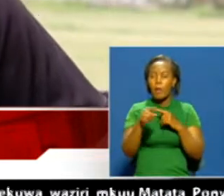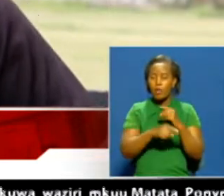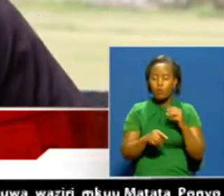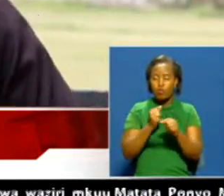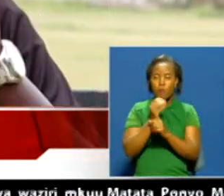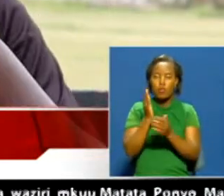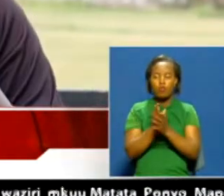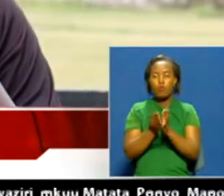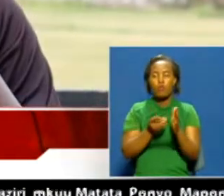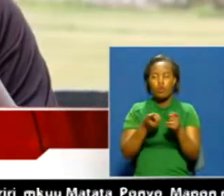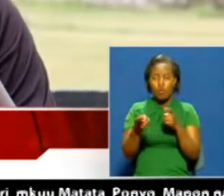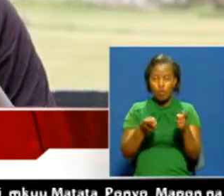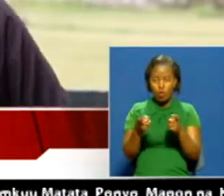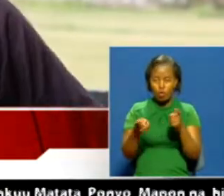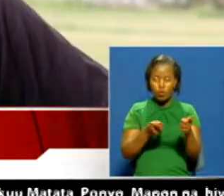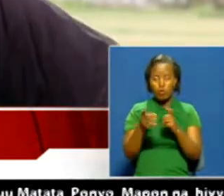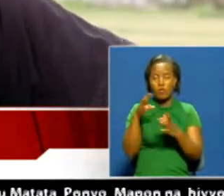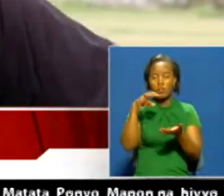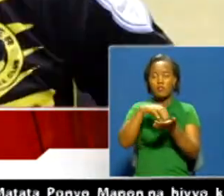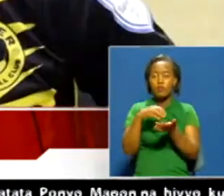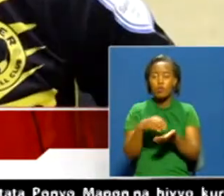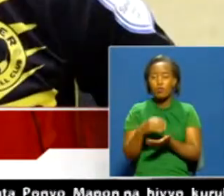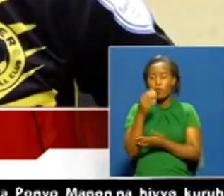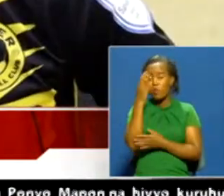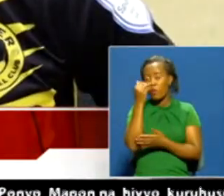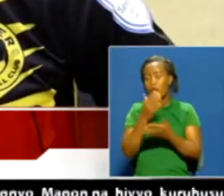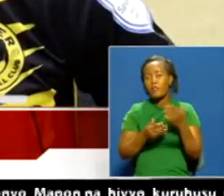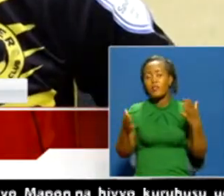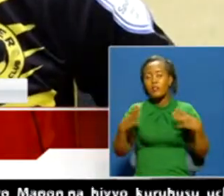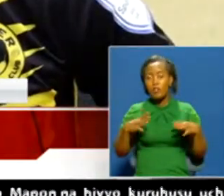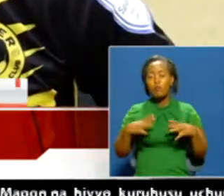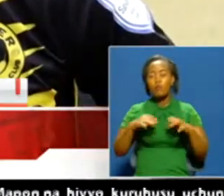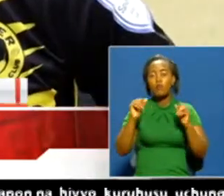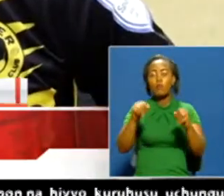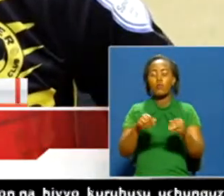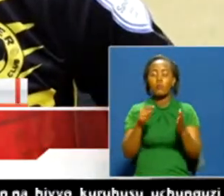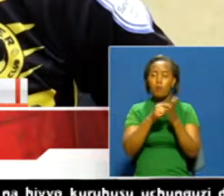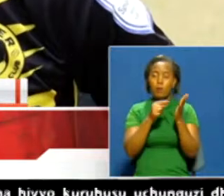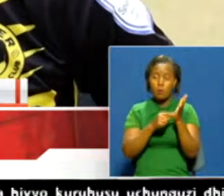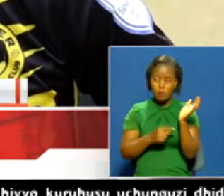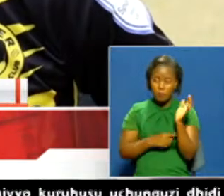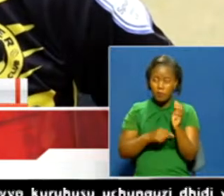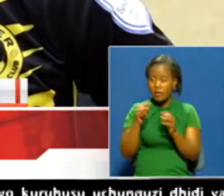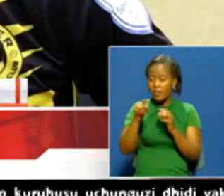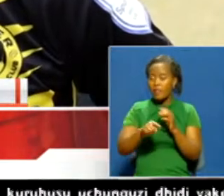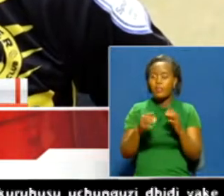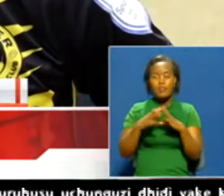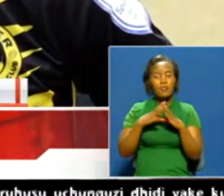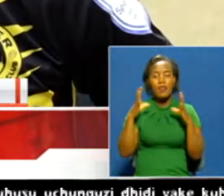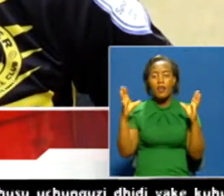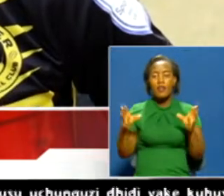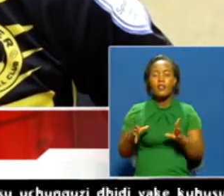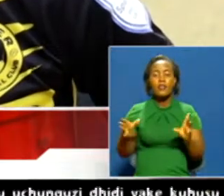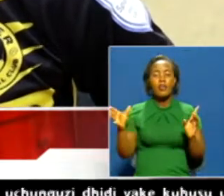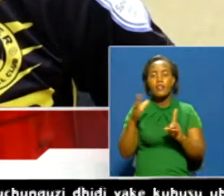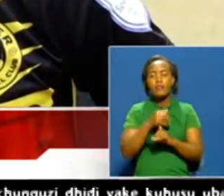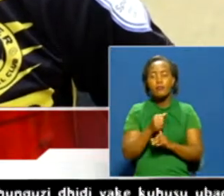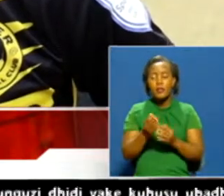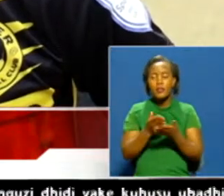situation properly because we have people who can also dictate terms. It's a very big achievement. Everyone is yearning to play CAF Champions